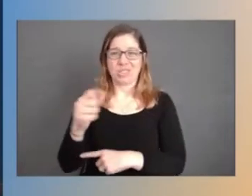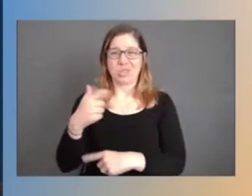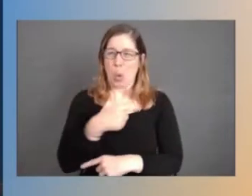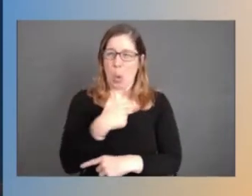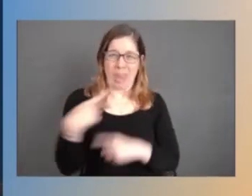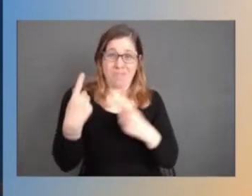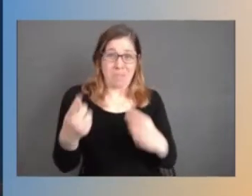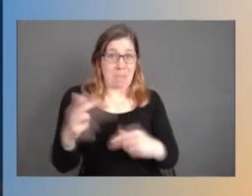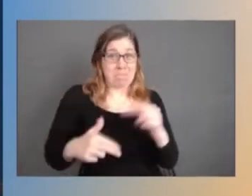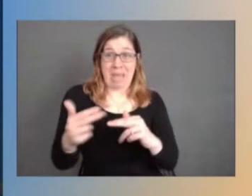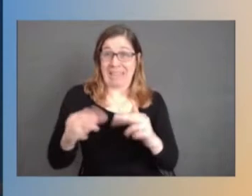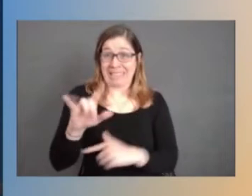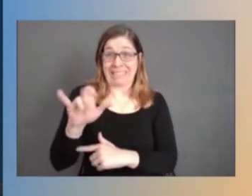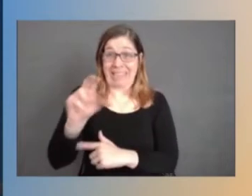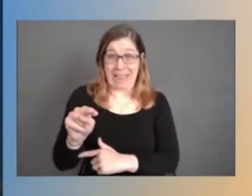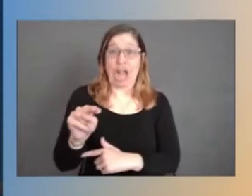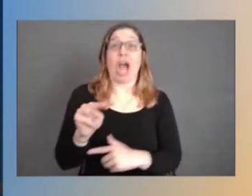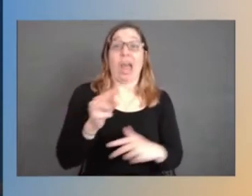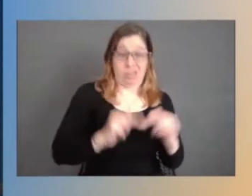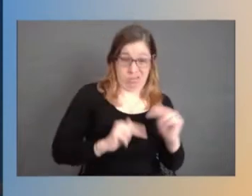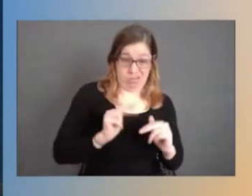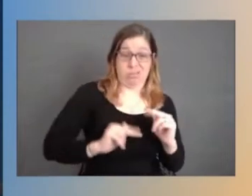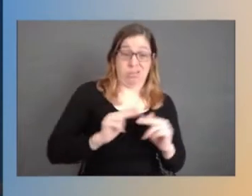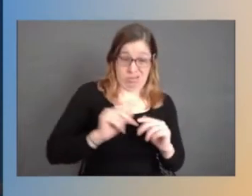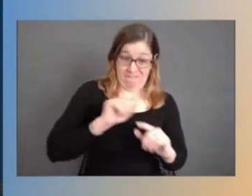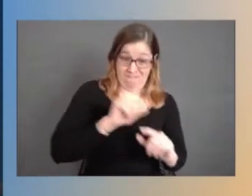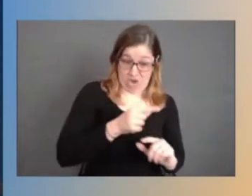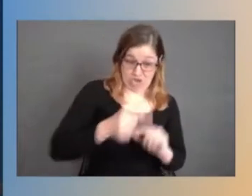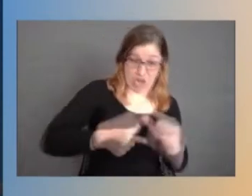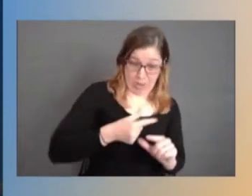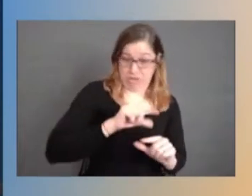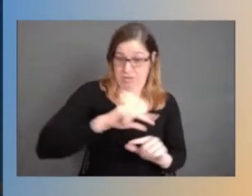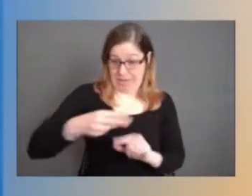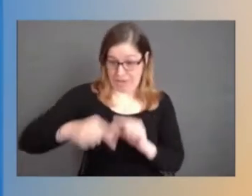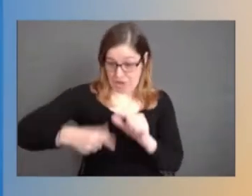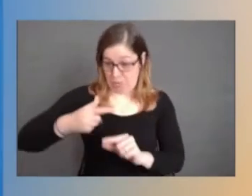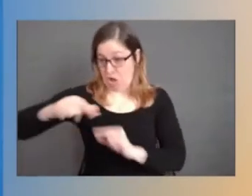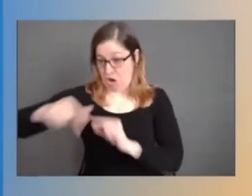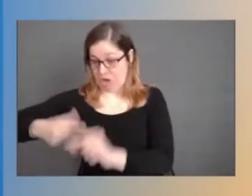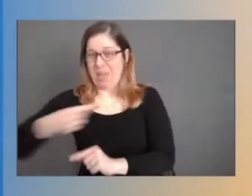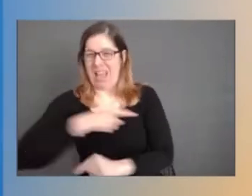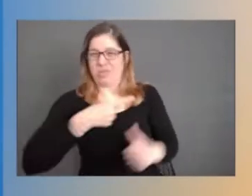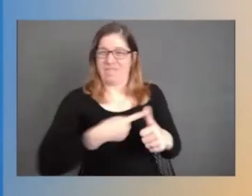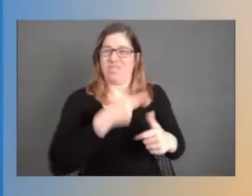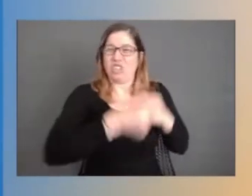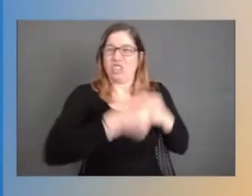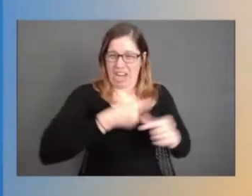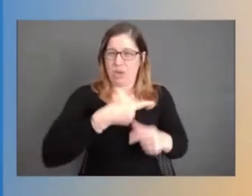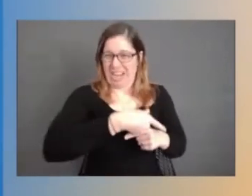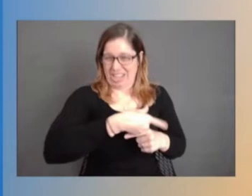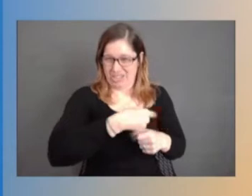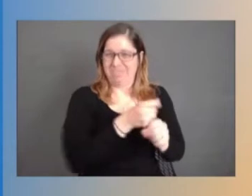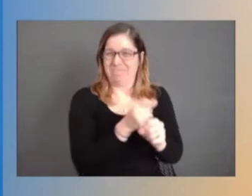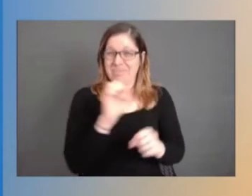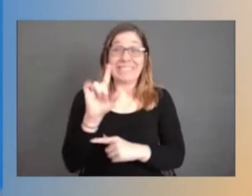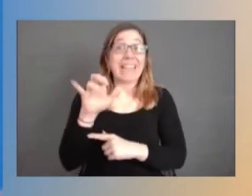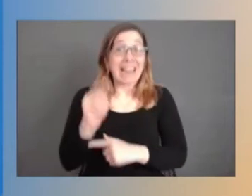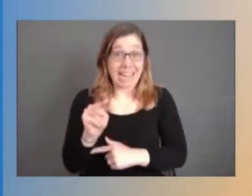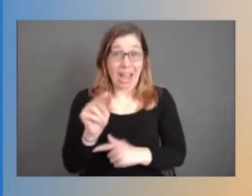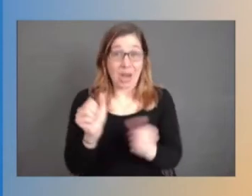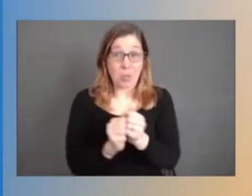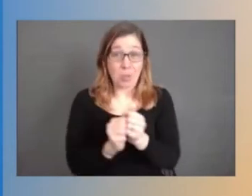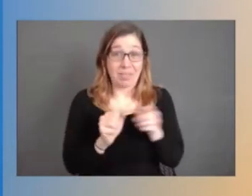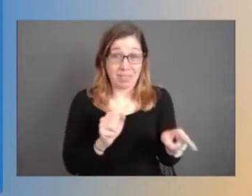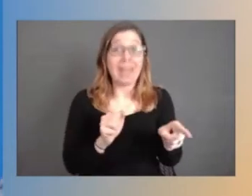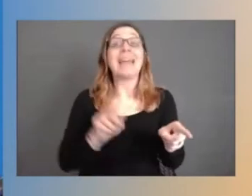to generation. And so that was the first generation of Annapurna silicon. The next card next to you was actually a brand new